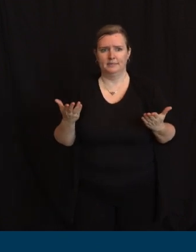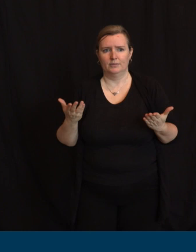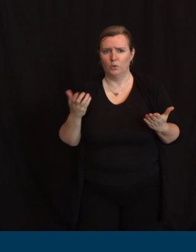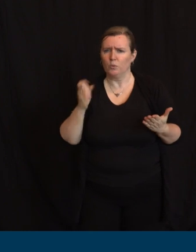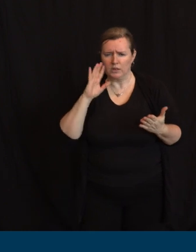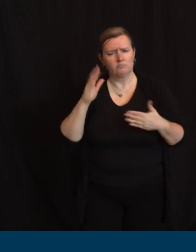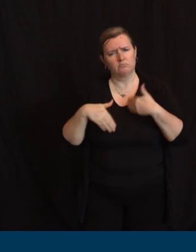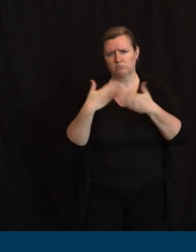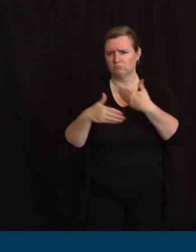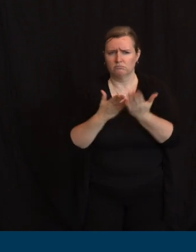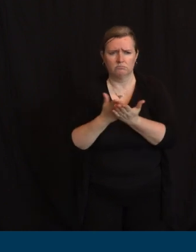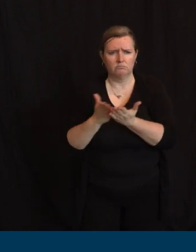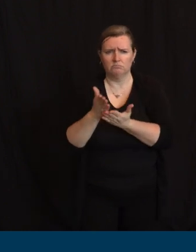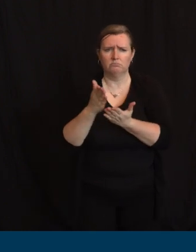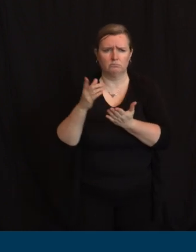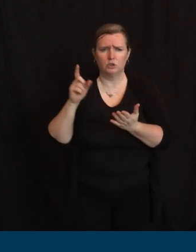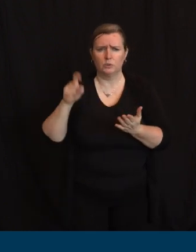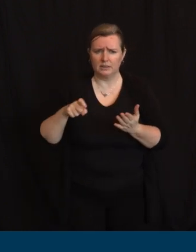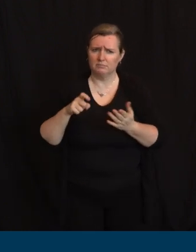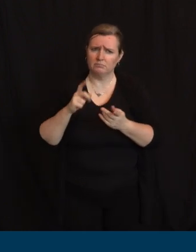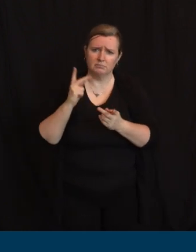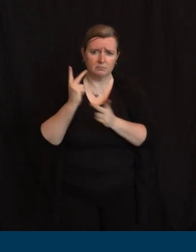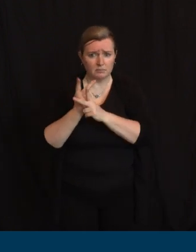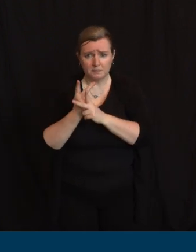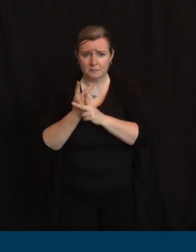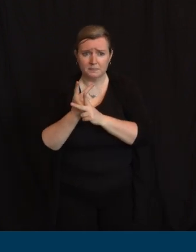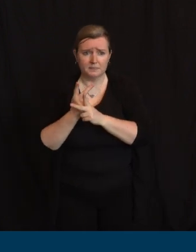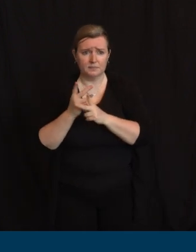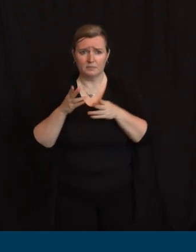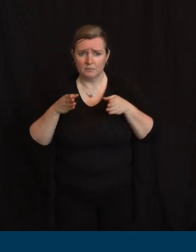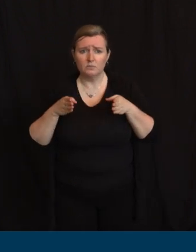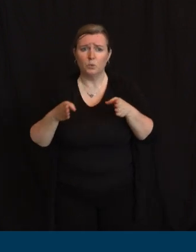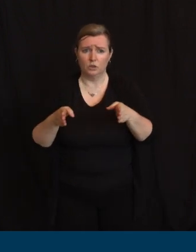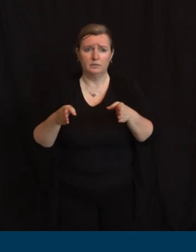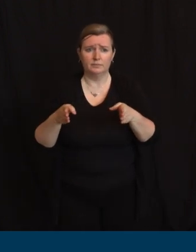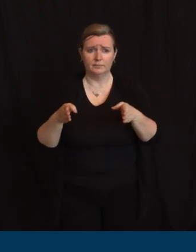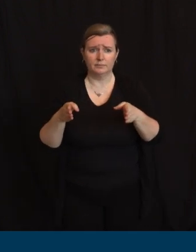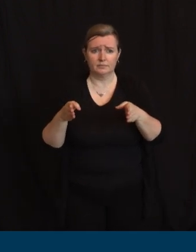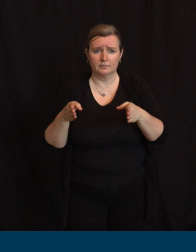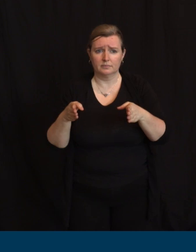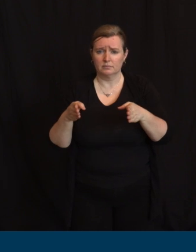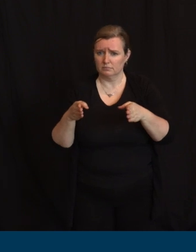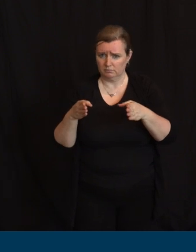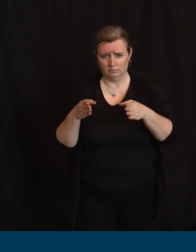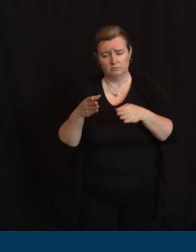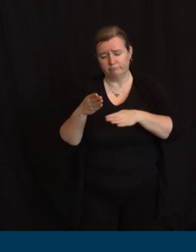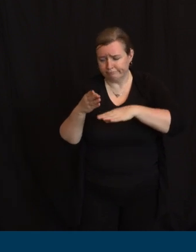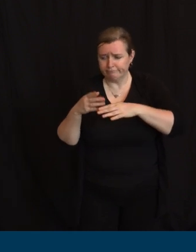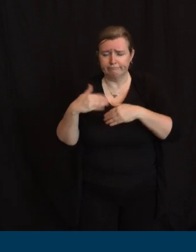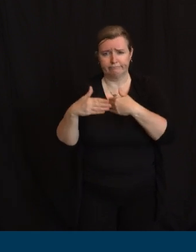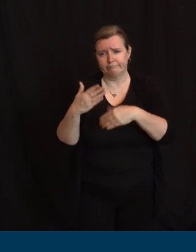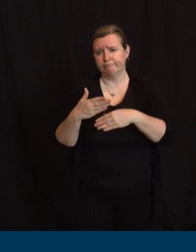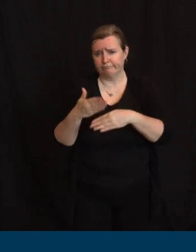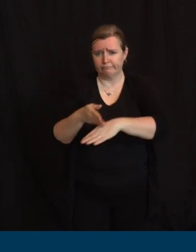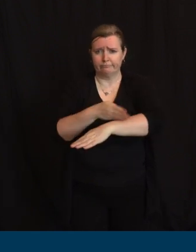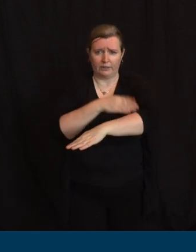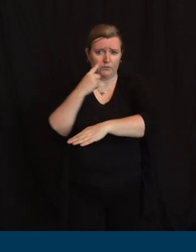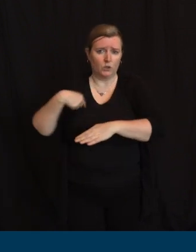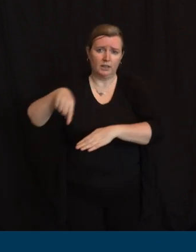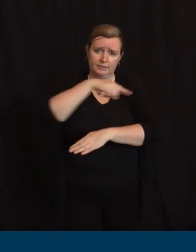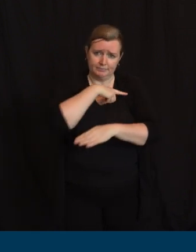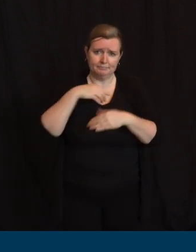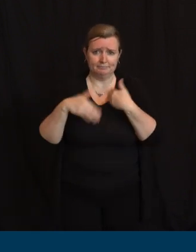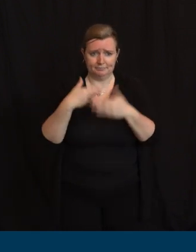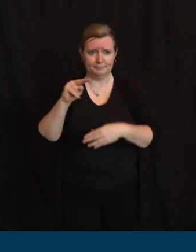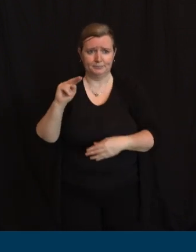that sort of in the long term back of our minds. Thank you, sir. Last night in a council meeting, the Jackson Township